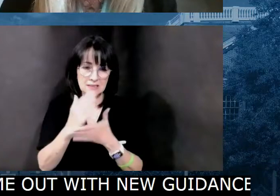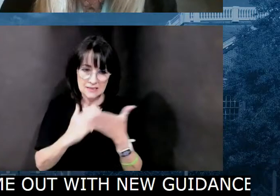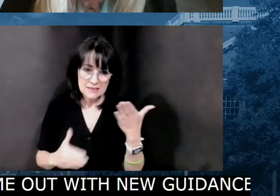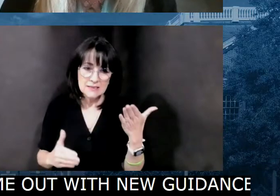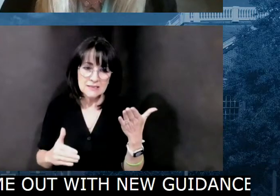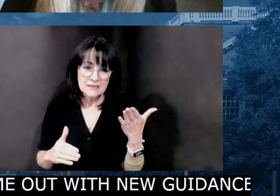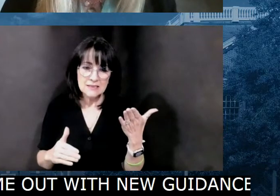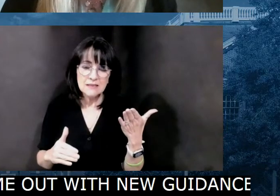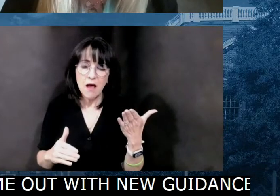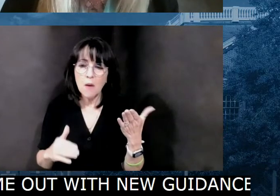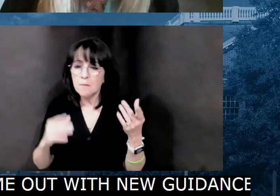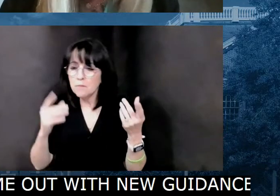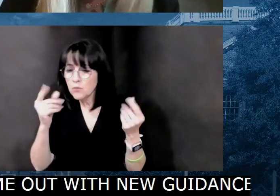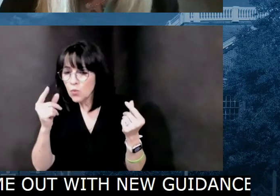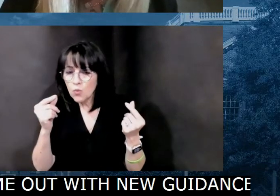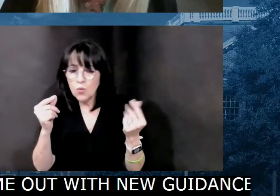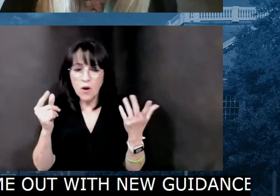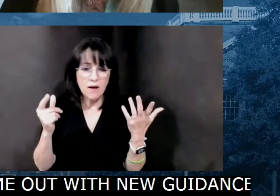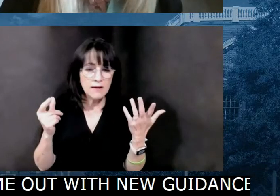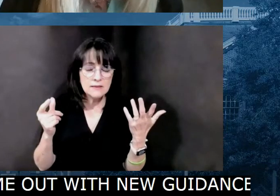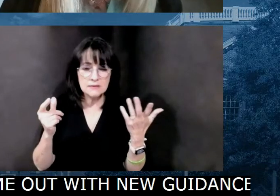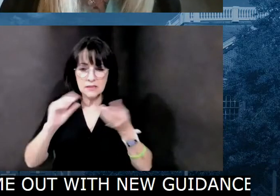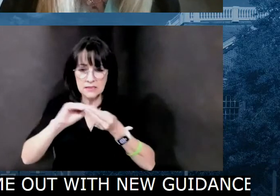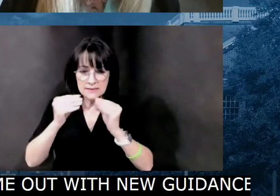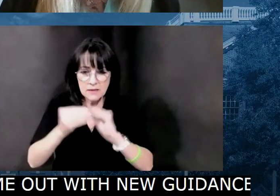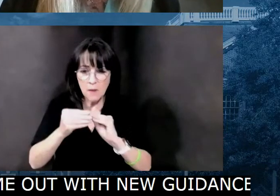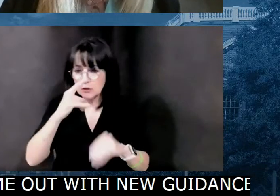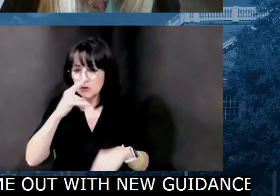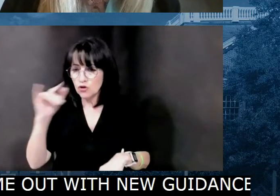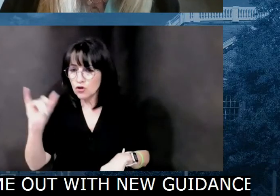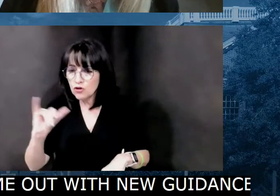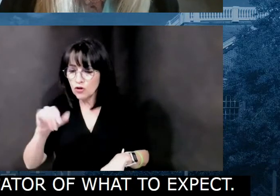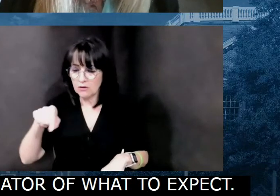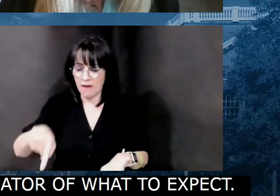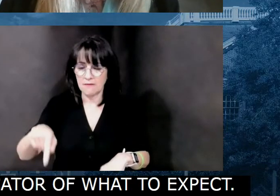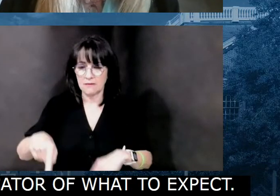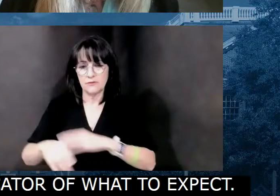look like in the fall as far as our case numbers. But